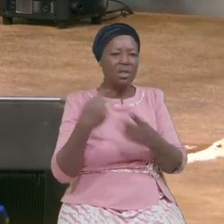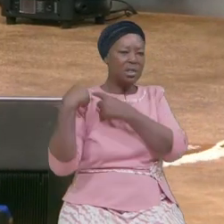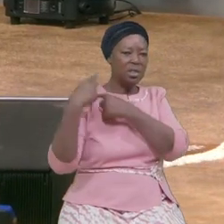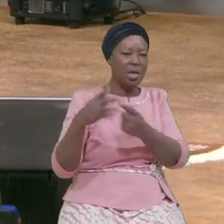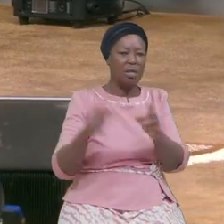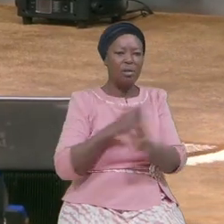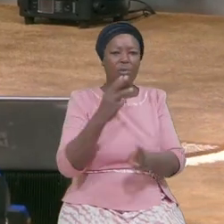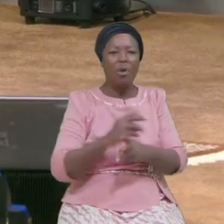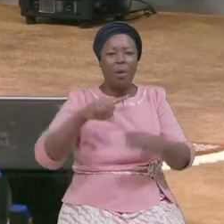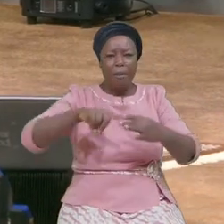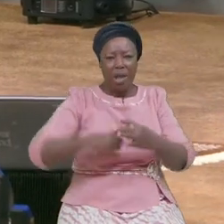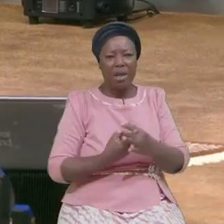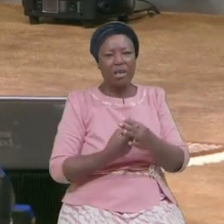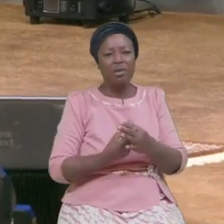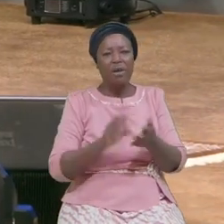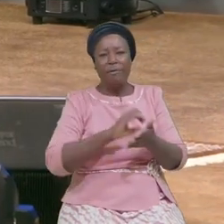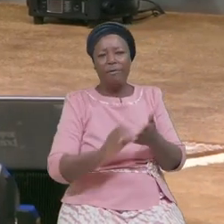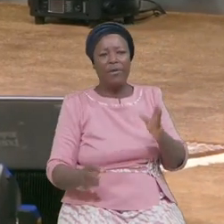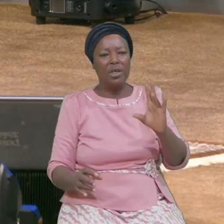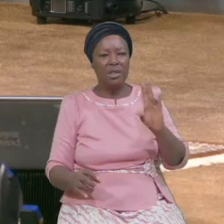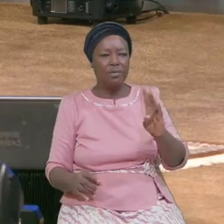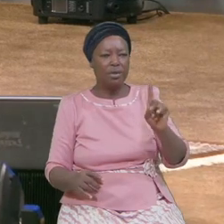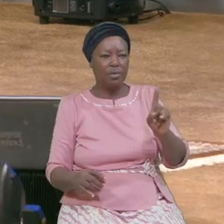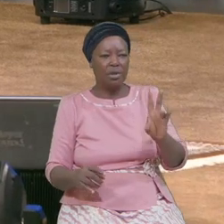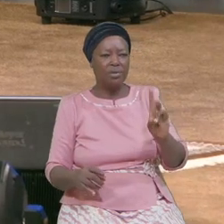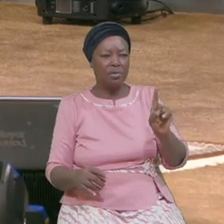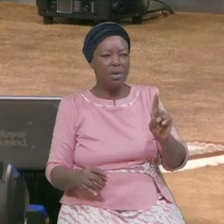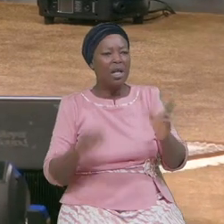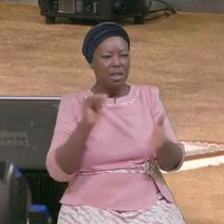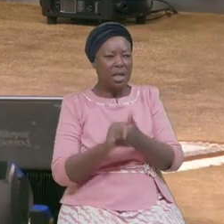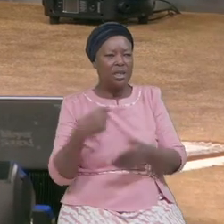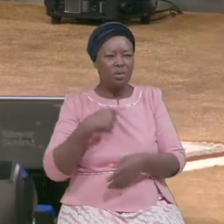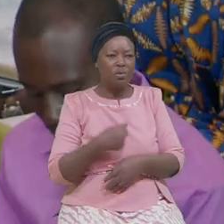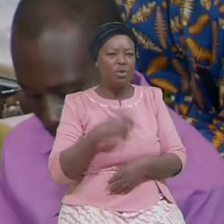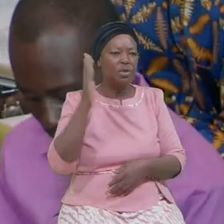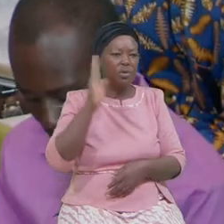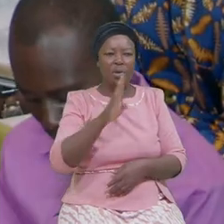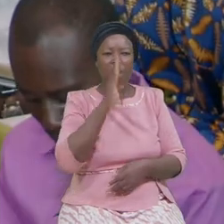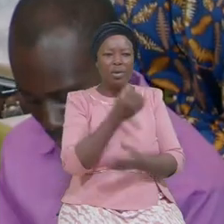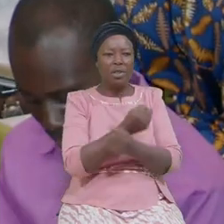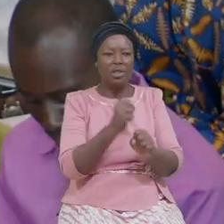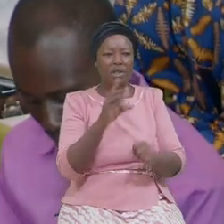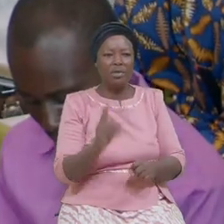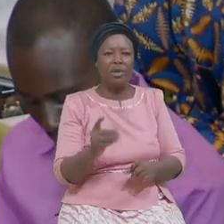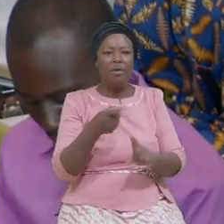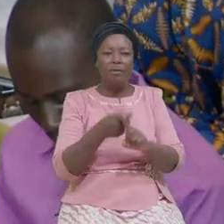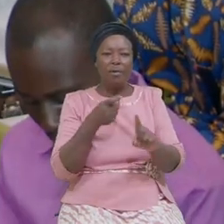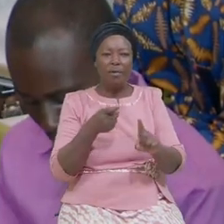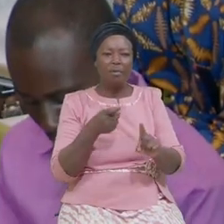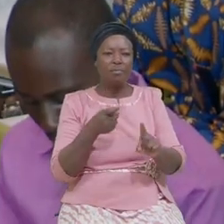world began. 71, in 71, that we should be saved